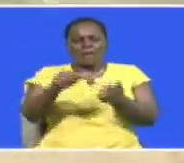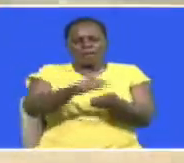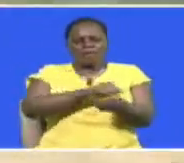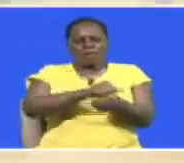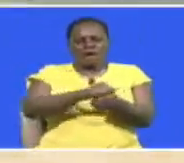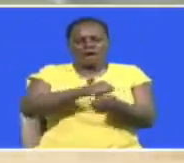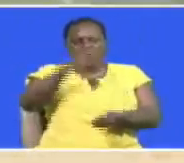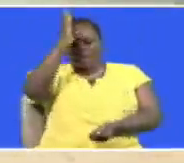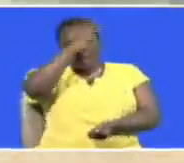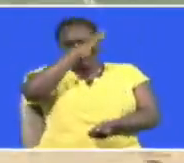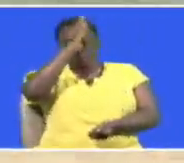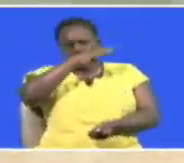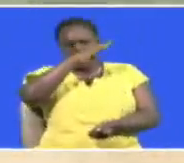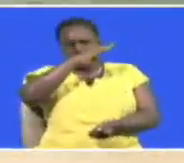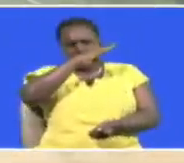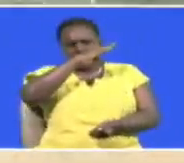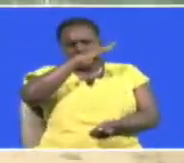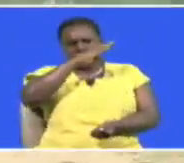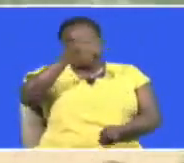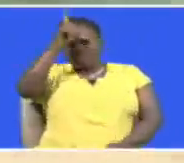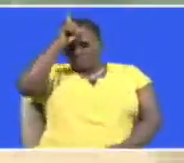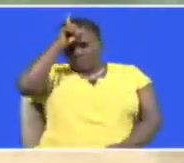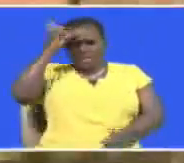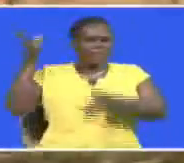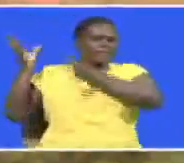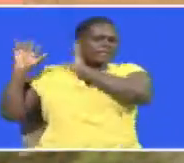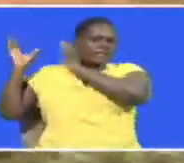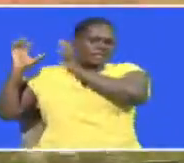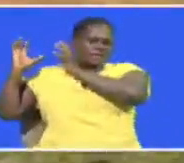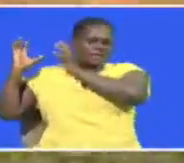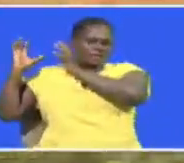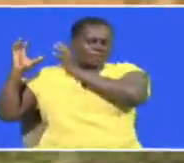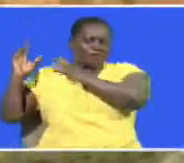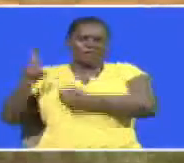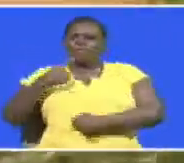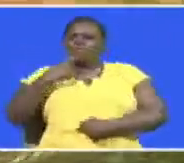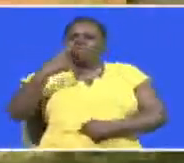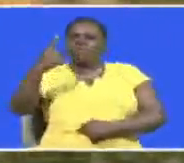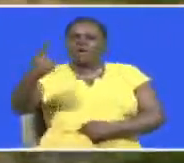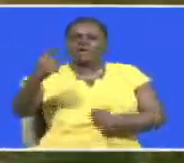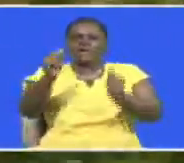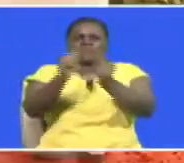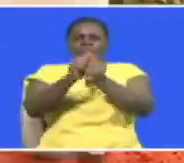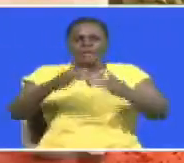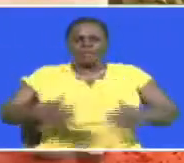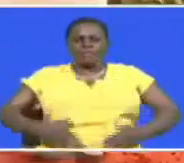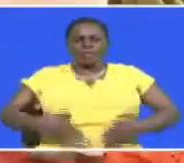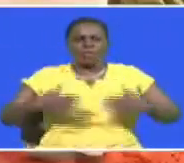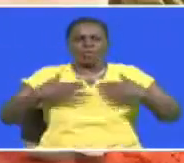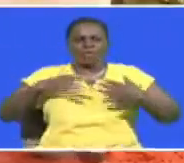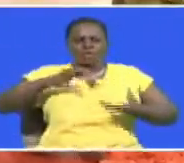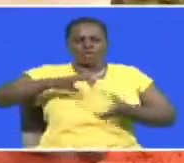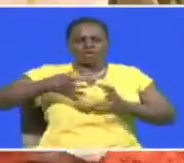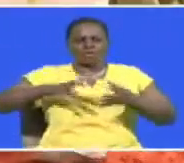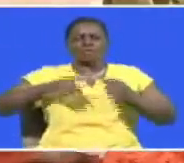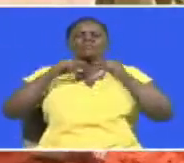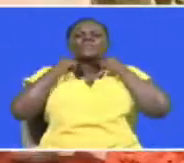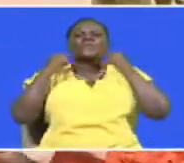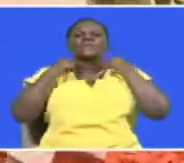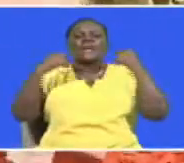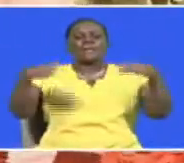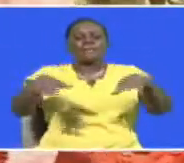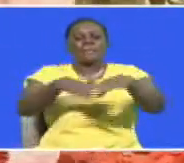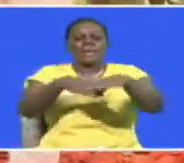Friday afternoon, Shakahola village in Kilifi County, where 110 bodies of controversial preacher Paul